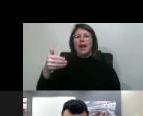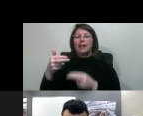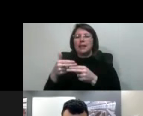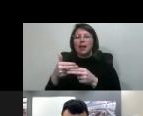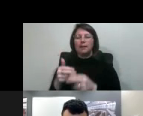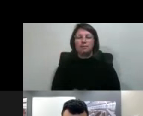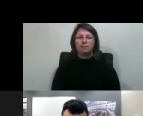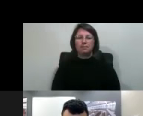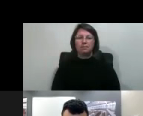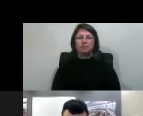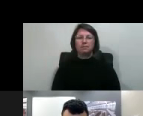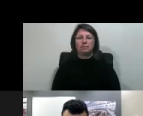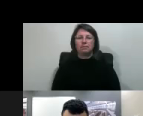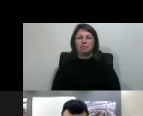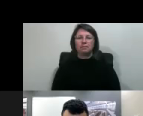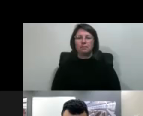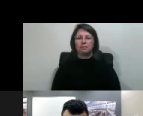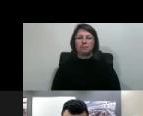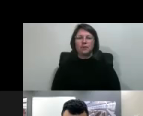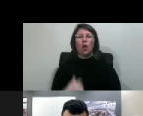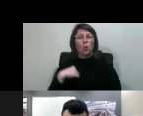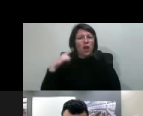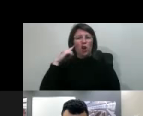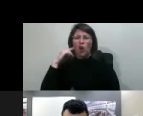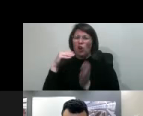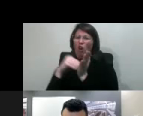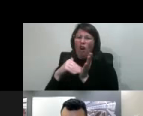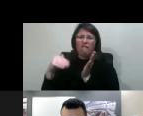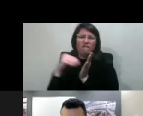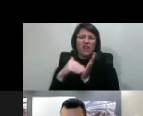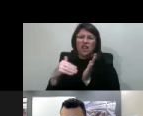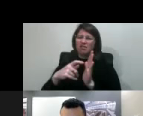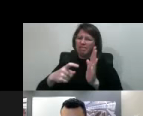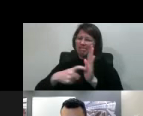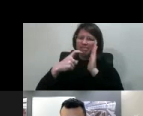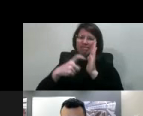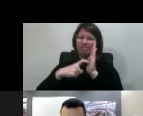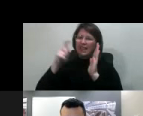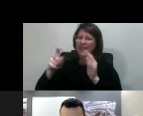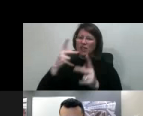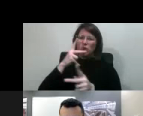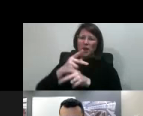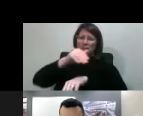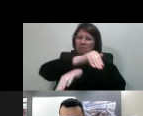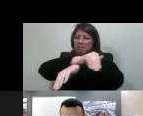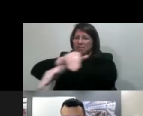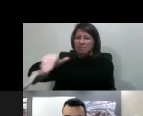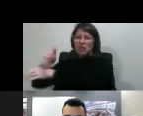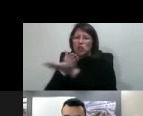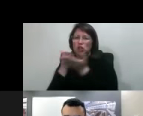So as I noted earlier, we did hear consistently that there was a demand to maintain a late night service to the extent